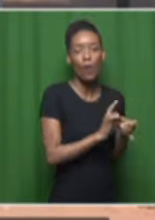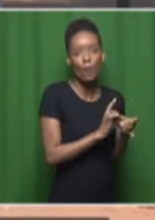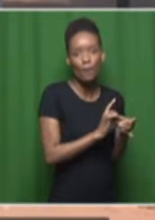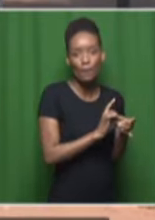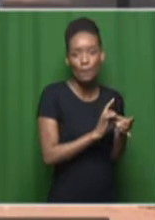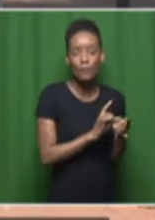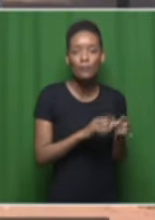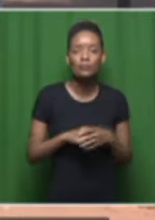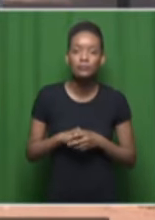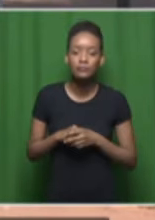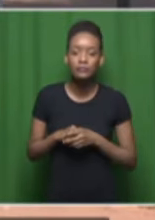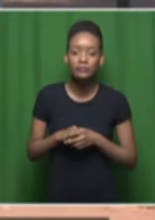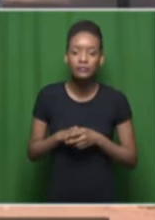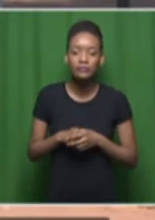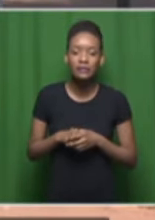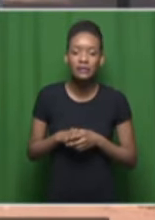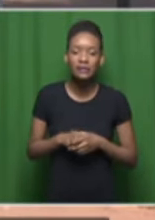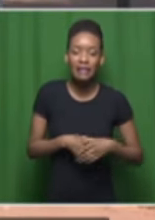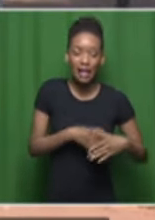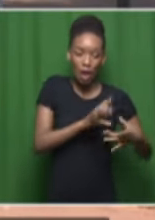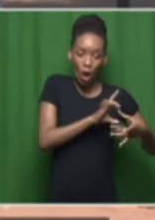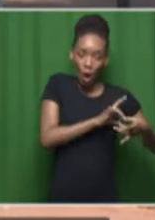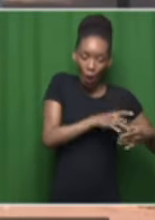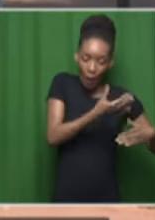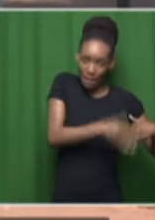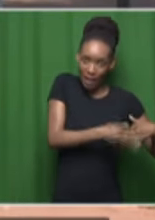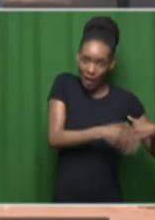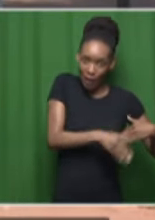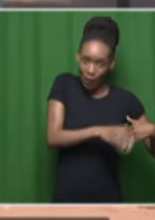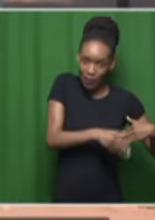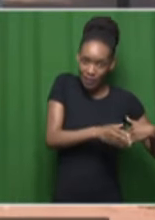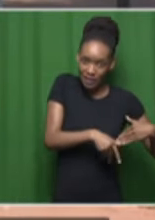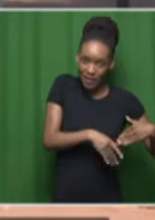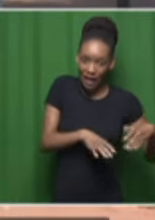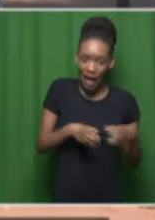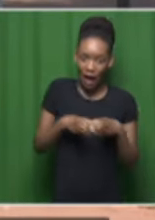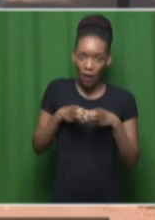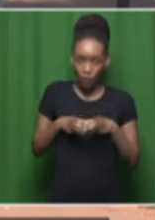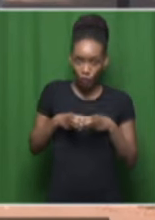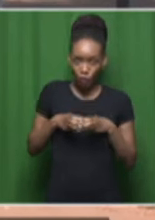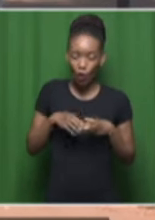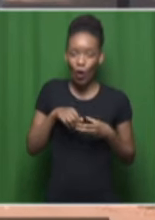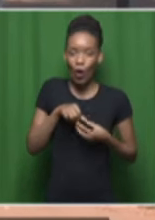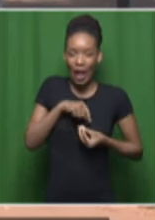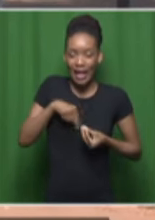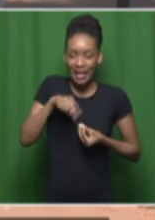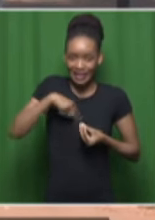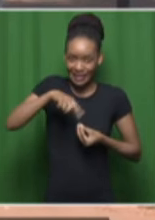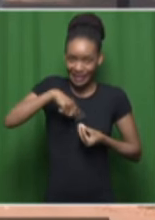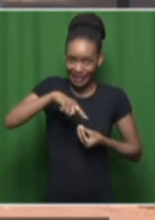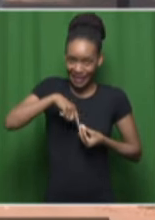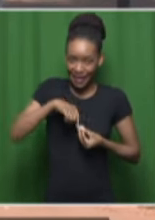then outside the family home as well, Amabutho under the Buthelezi clan will then